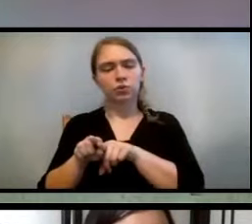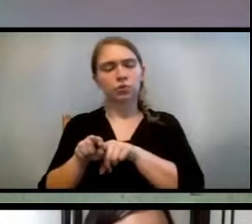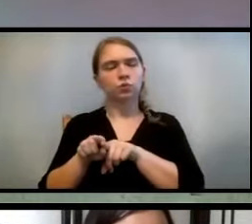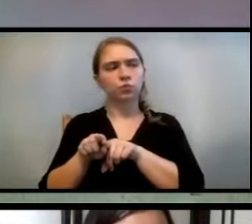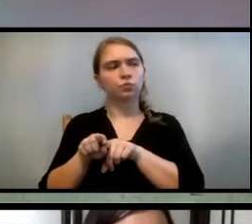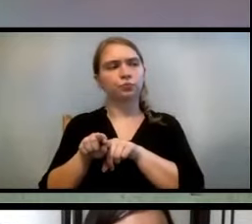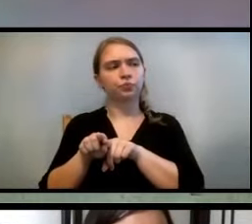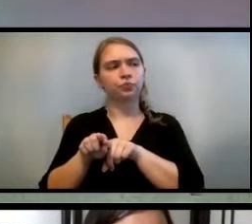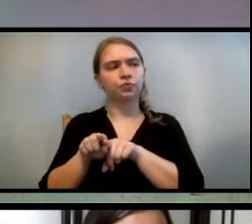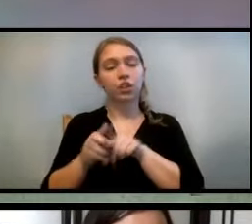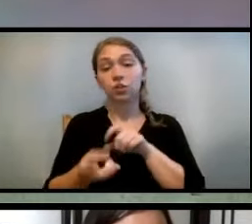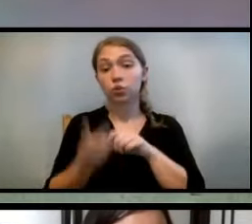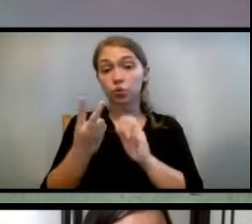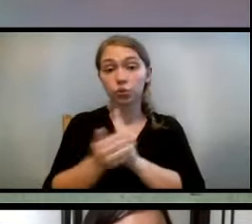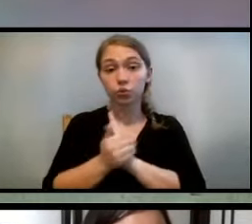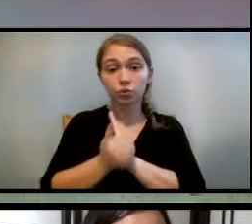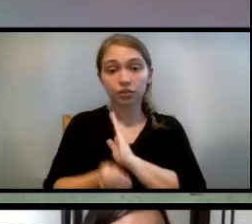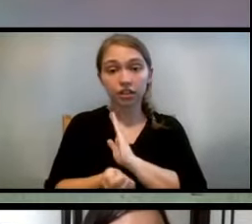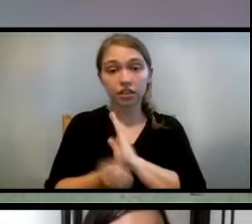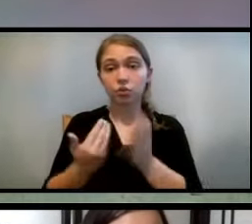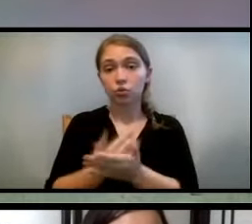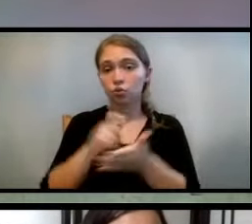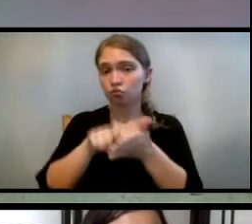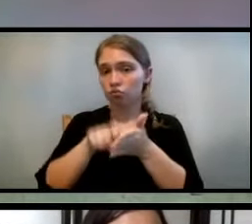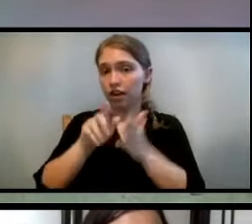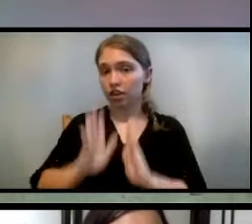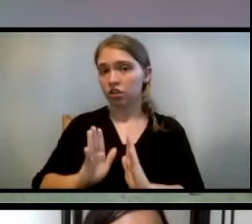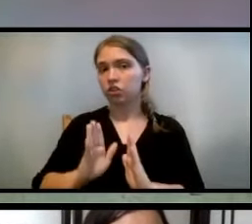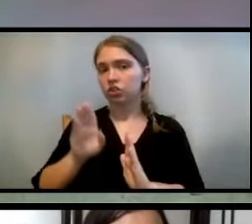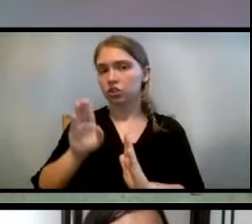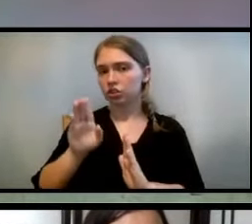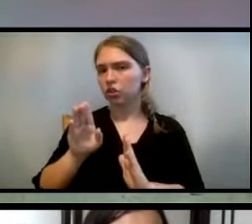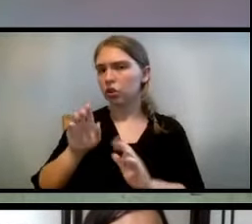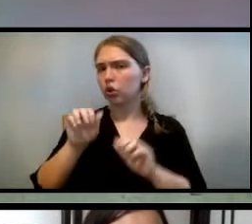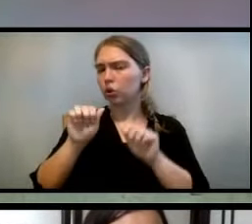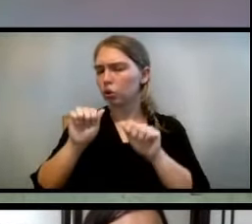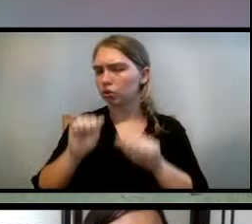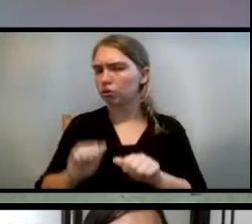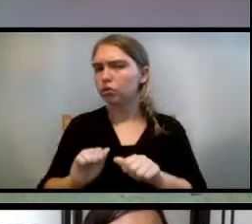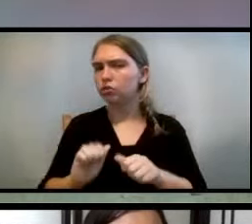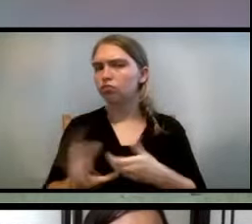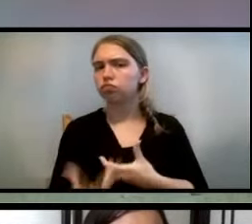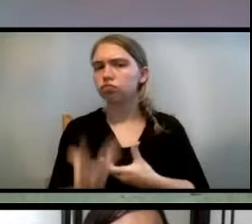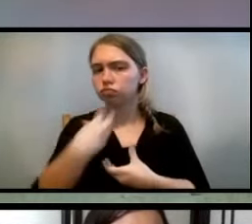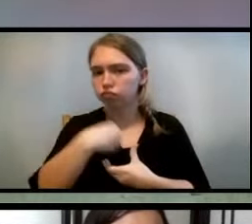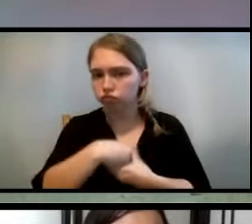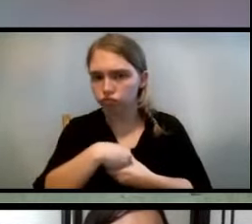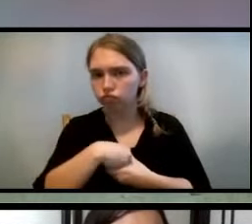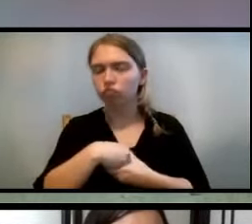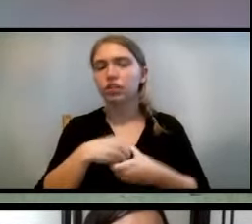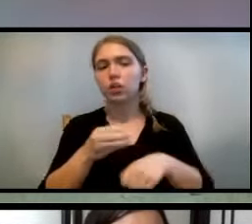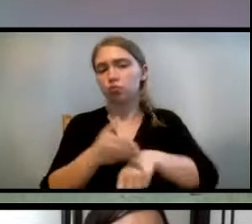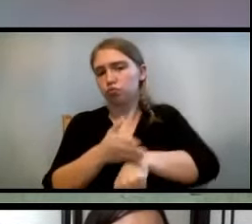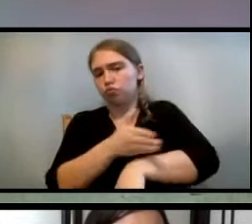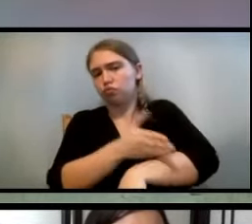skills that new writers could aim to gradually build up or